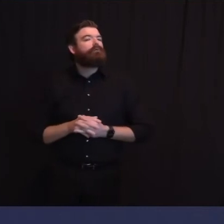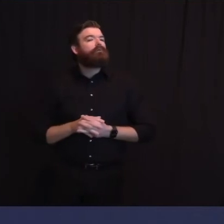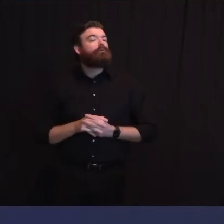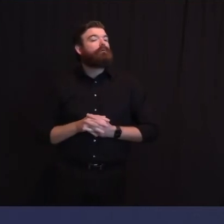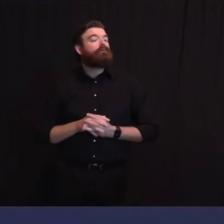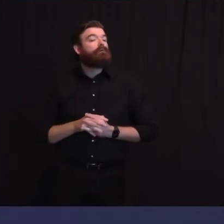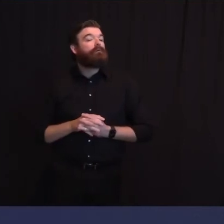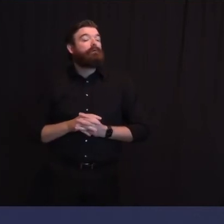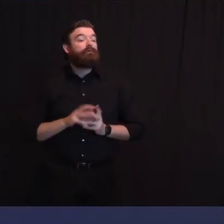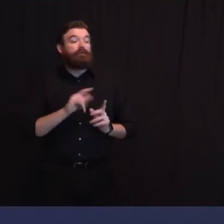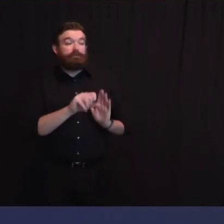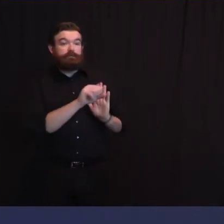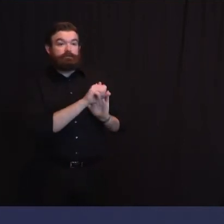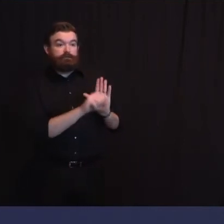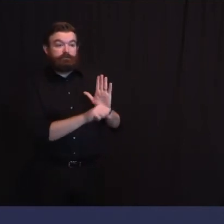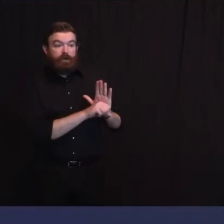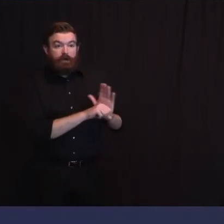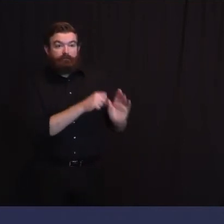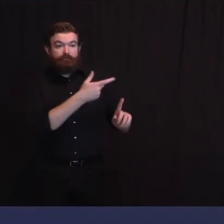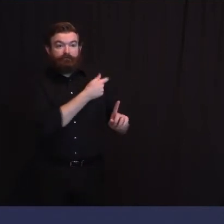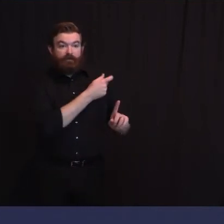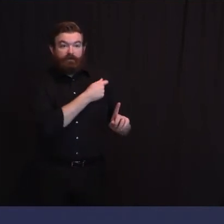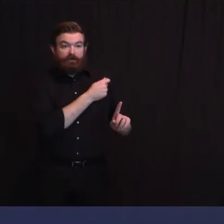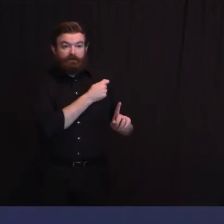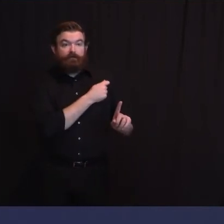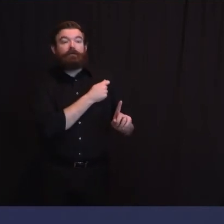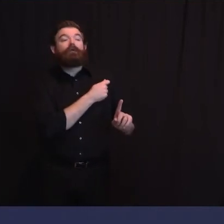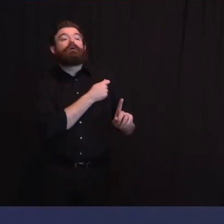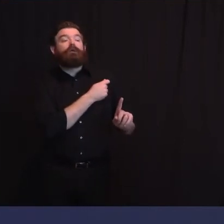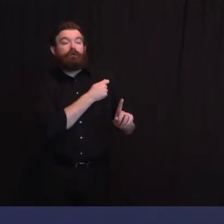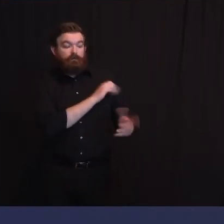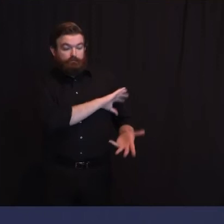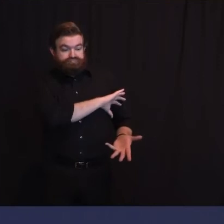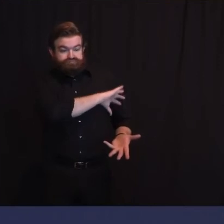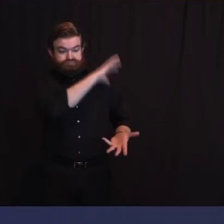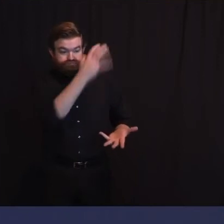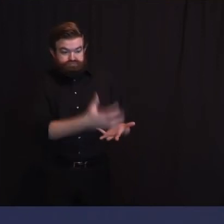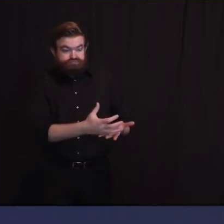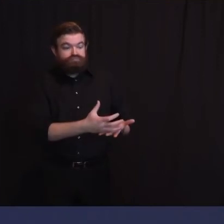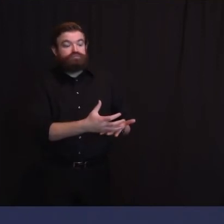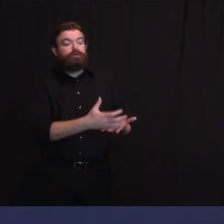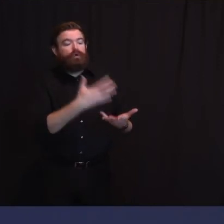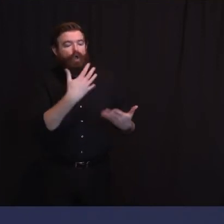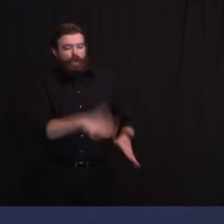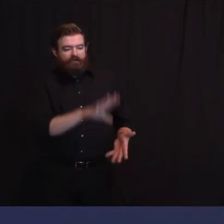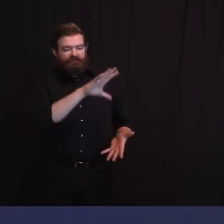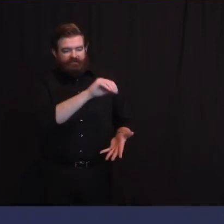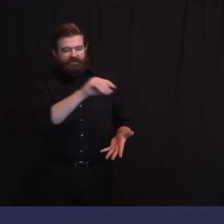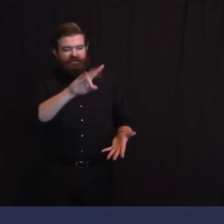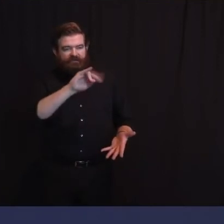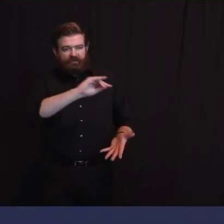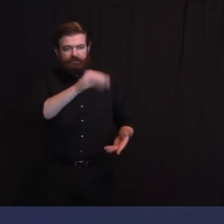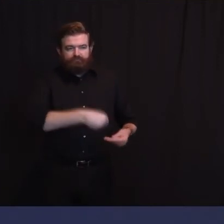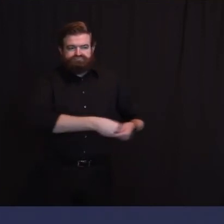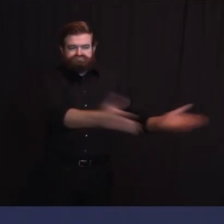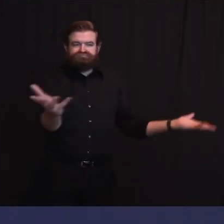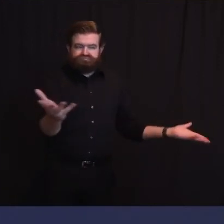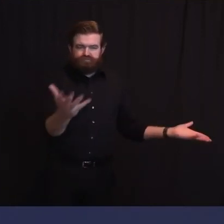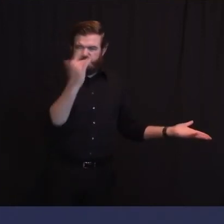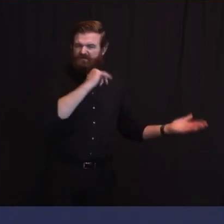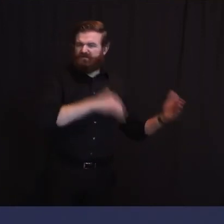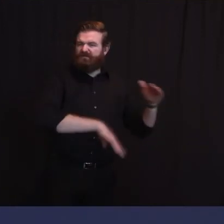is it just that percentage? Why is it not closer to 100, say? Maybe there's an explanation. And do you have any idea, you mentioned you're going to talk to Walgreens, do you have any idea why the